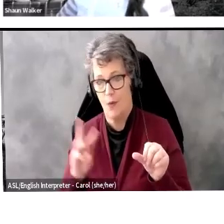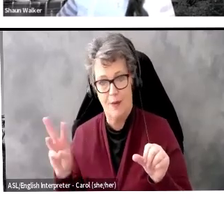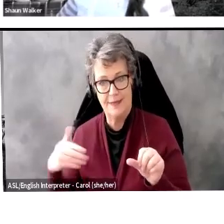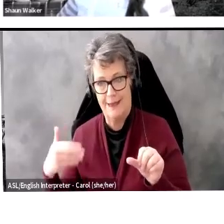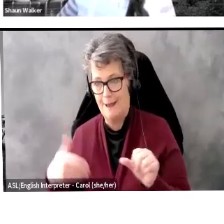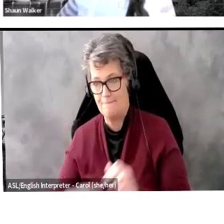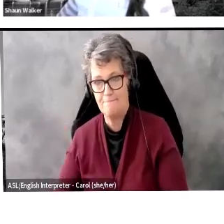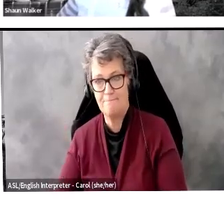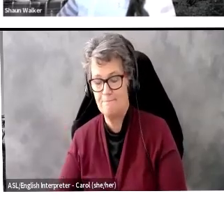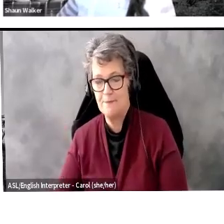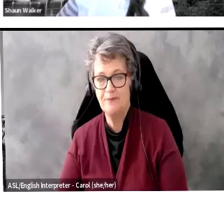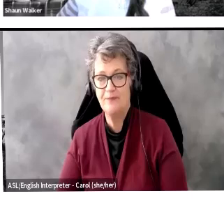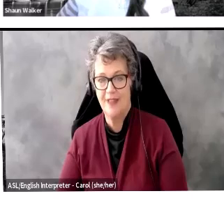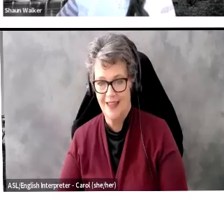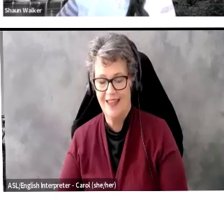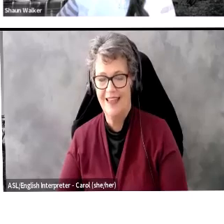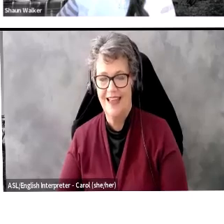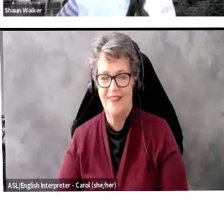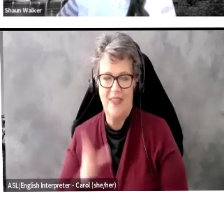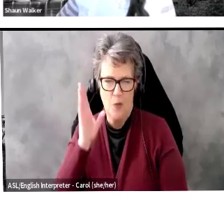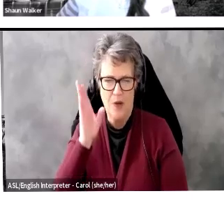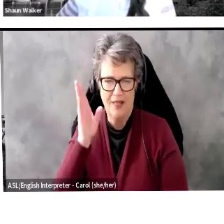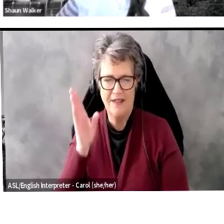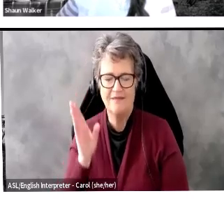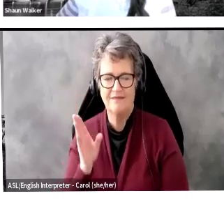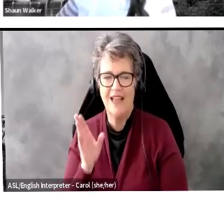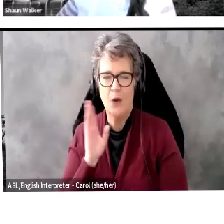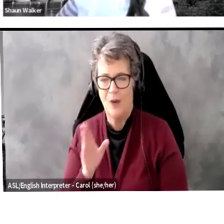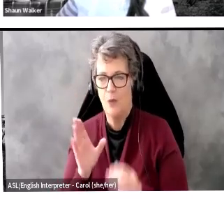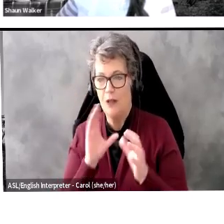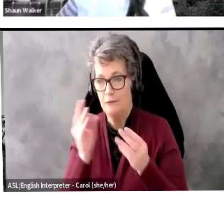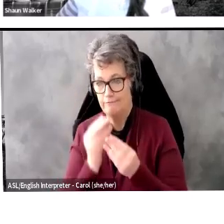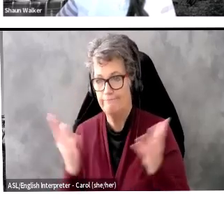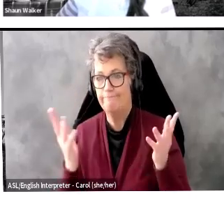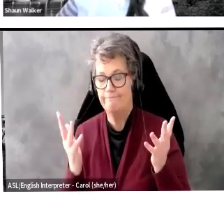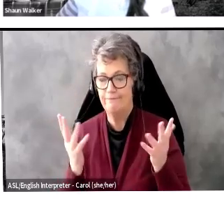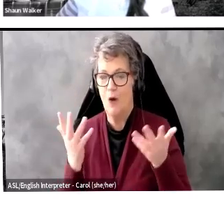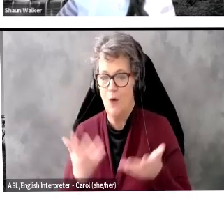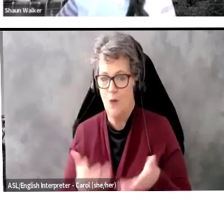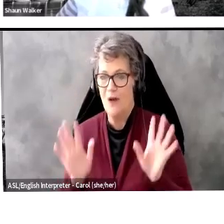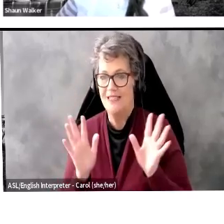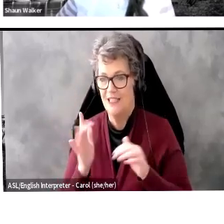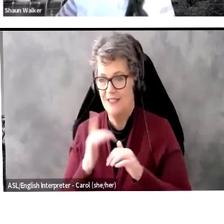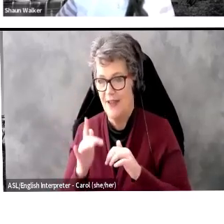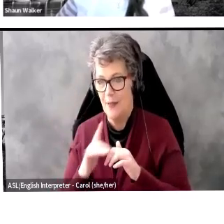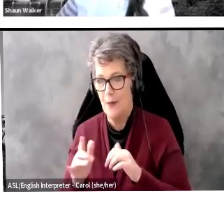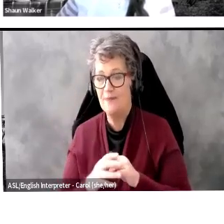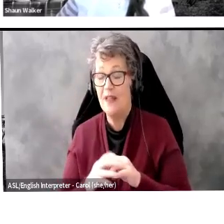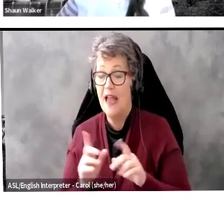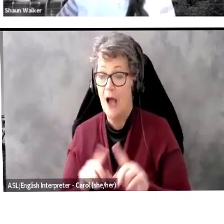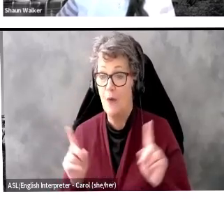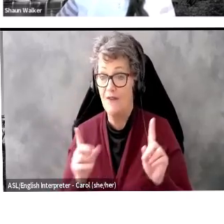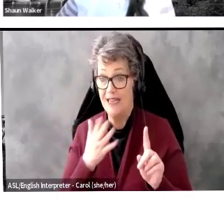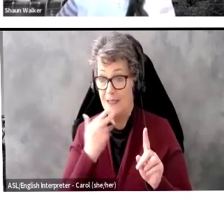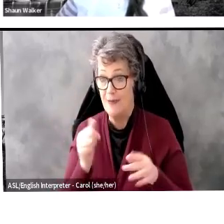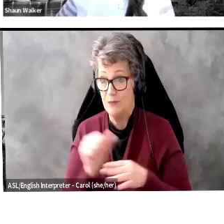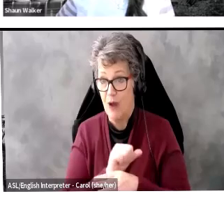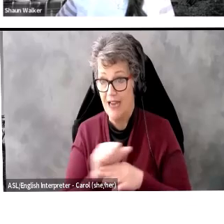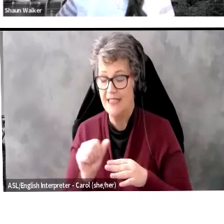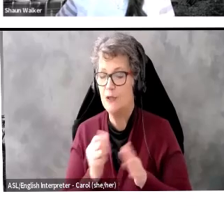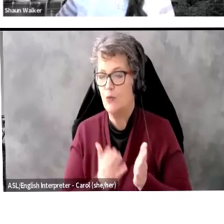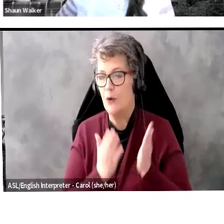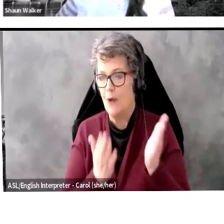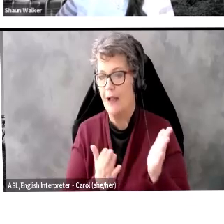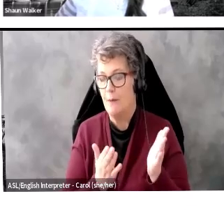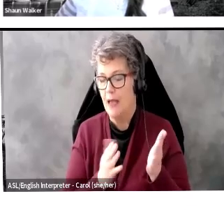website. They are forthcoming and we will communicate out once they are available. However, as a best practice, we